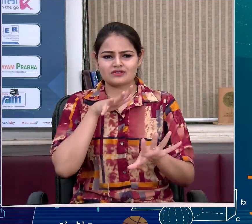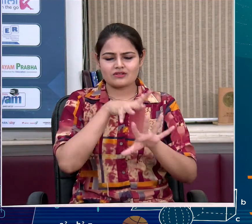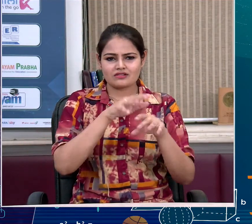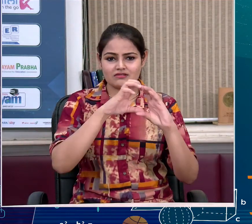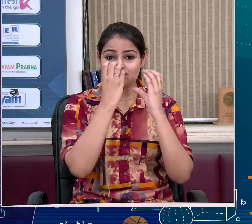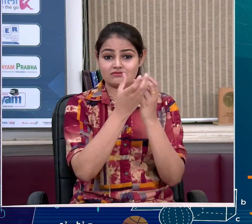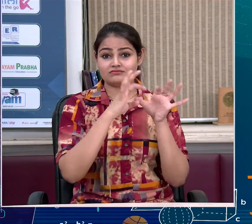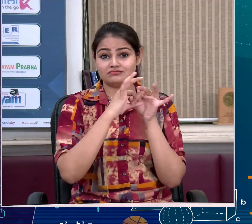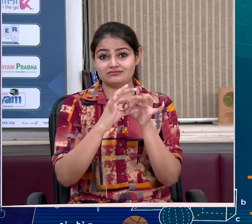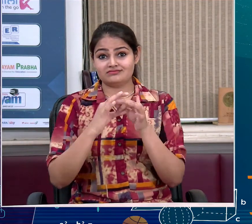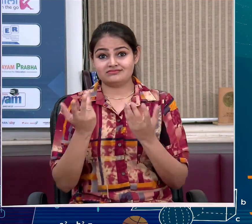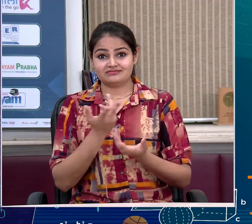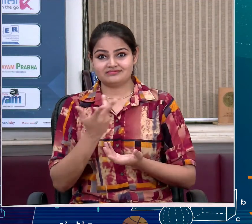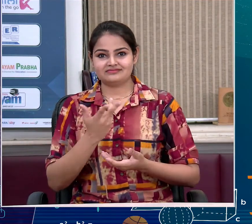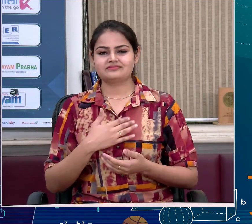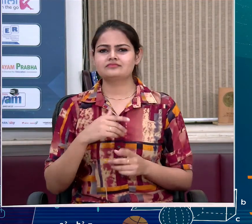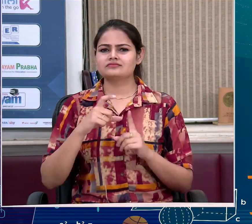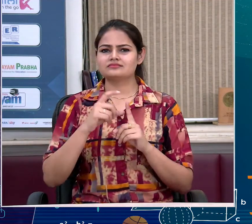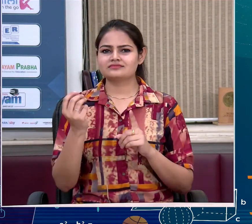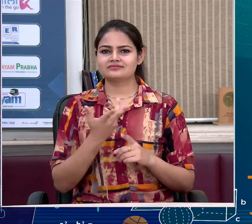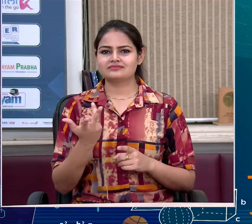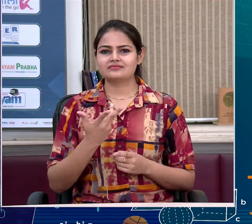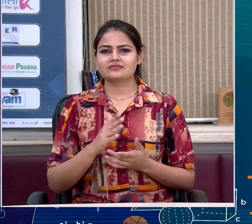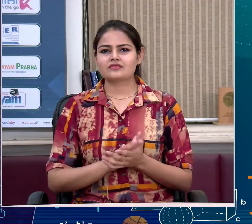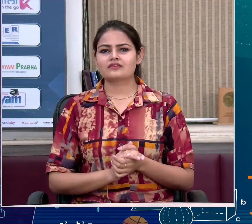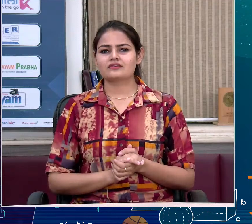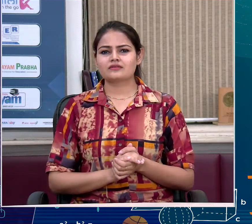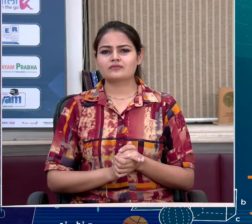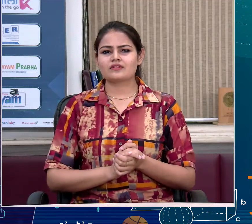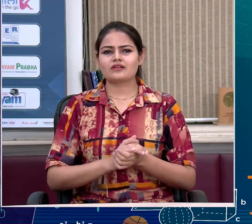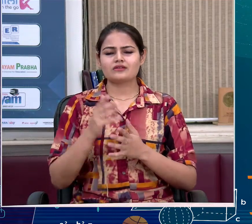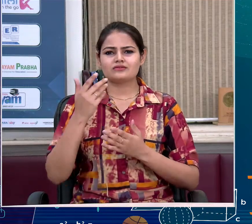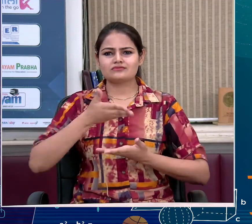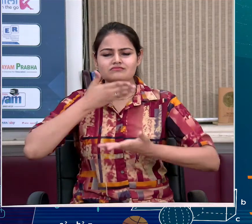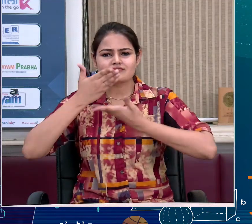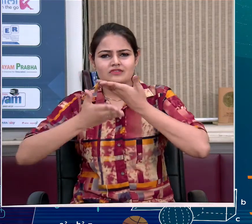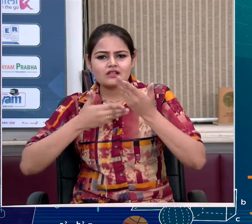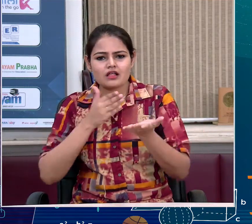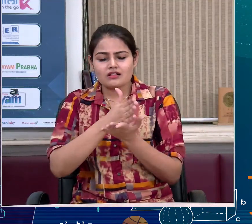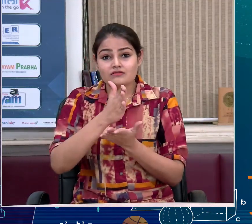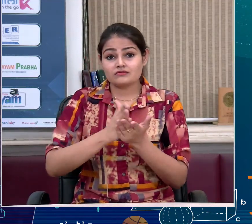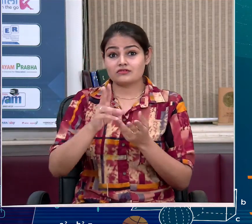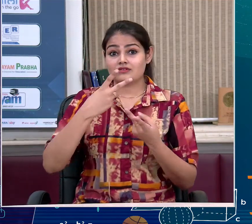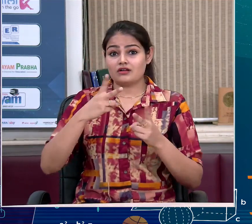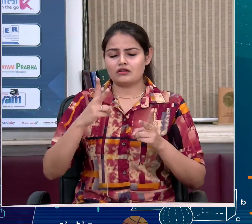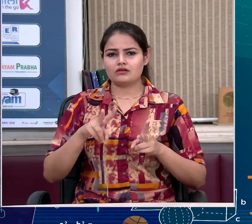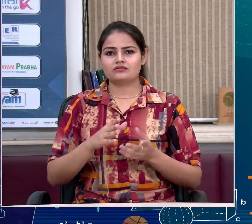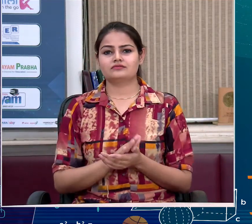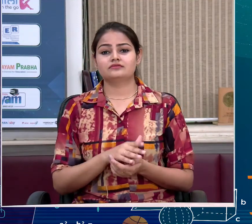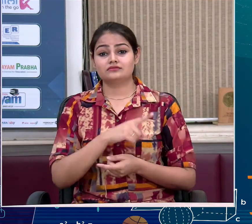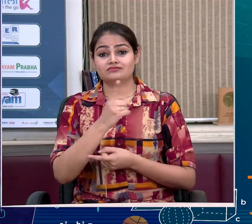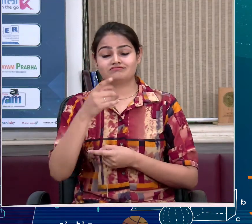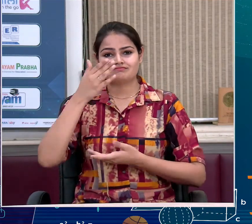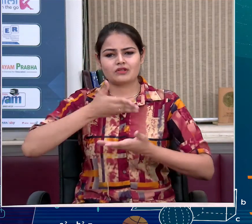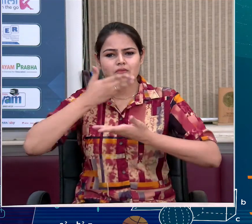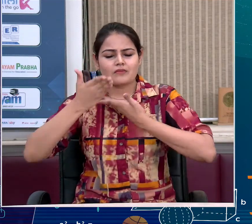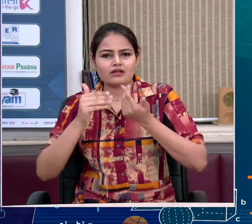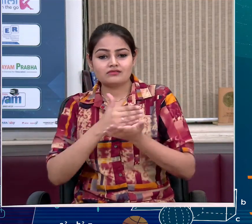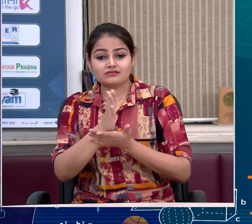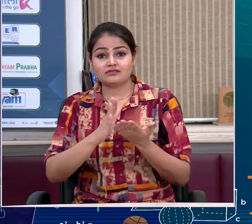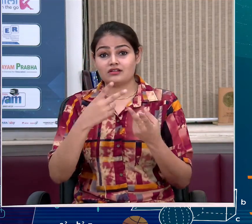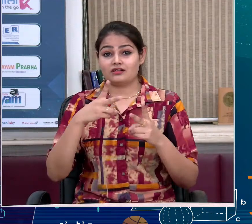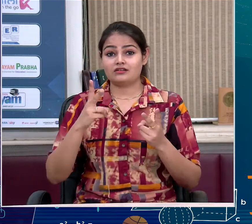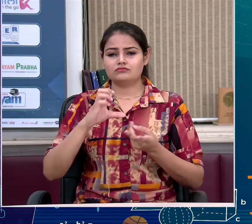where today we will be specifically looking at the different strategies, the techniques for differentiation in an ongoing